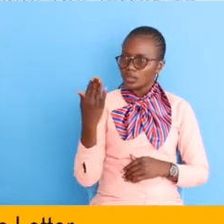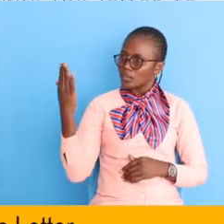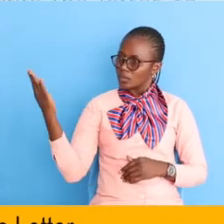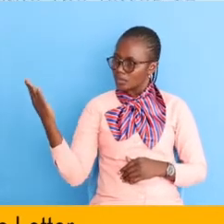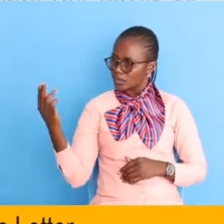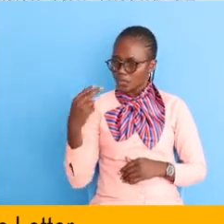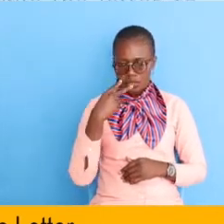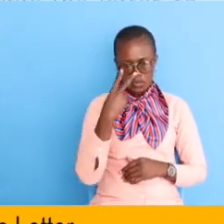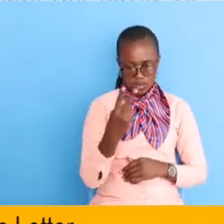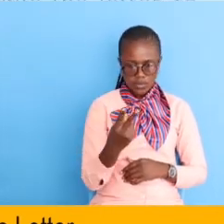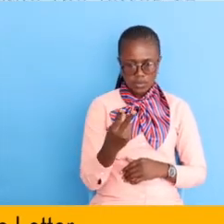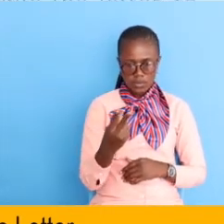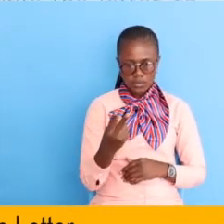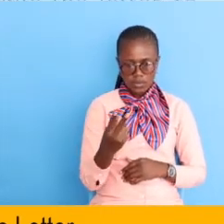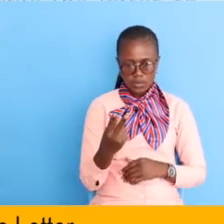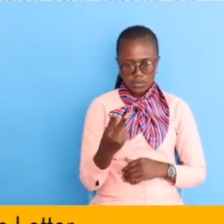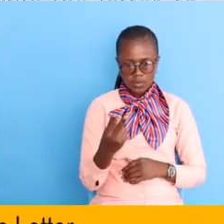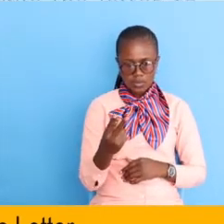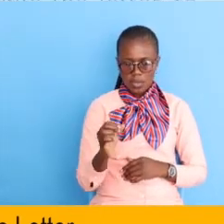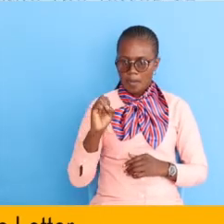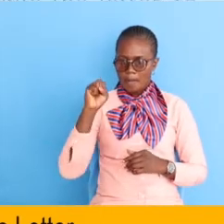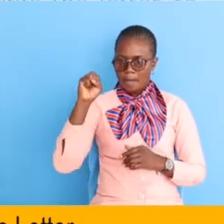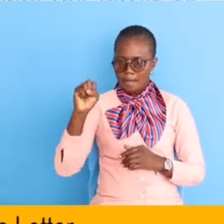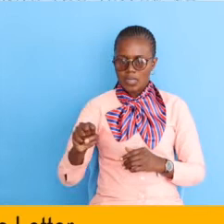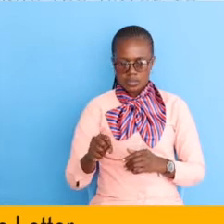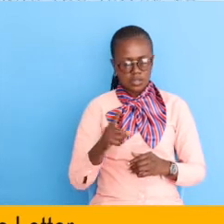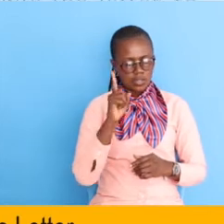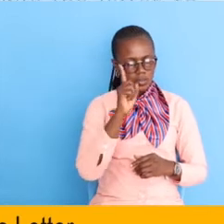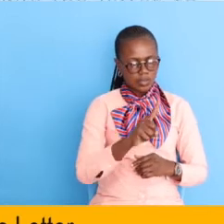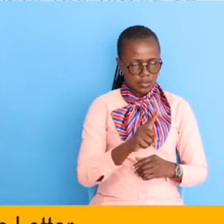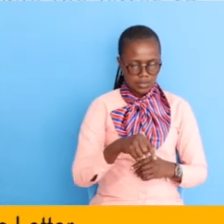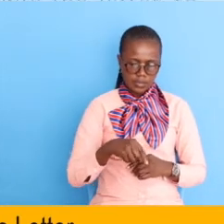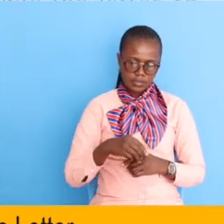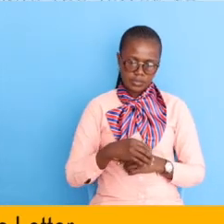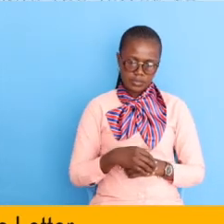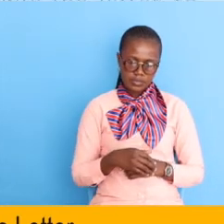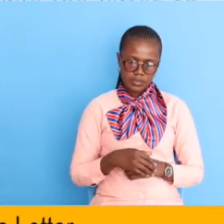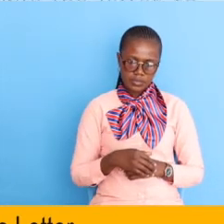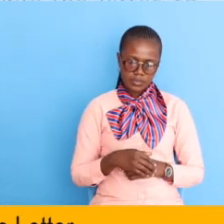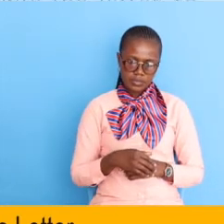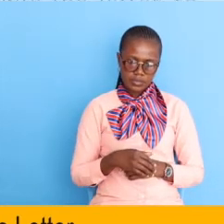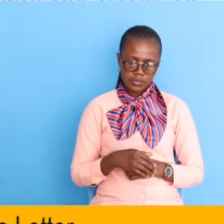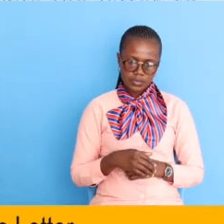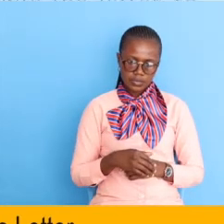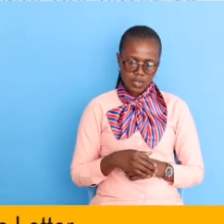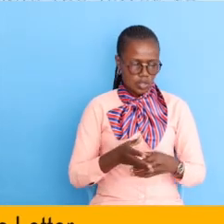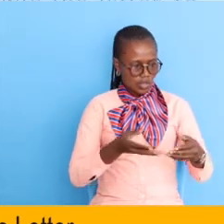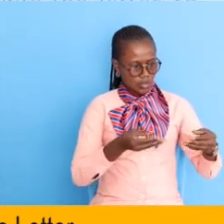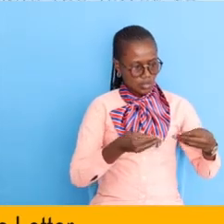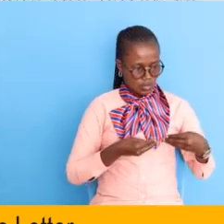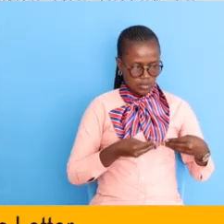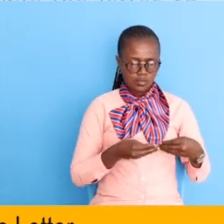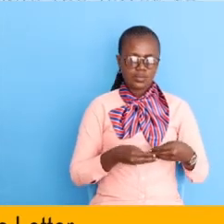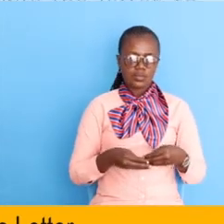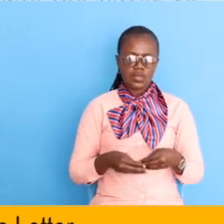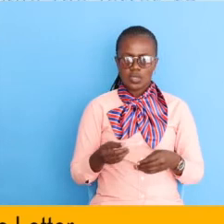address. But whose address? Is this the address of the sender, or is it an address of the receiver? So